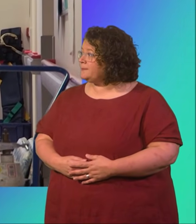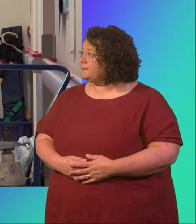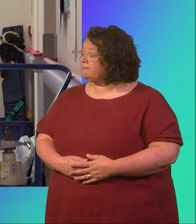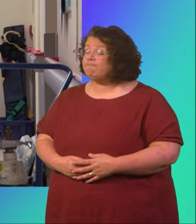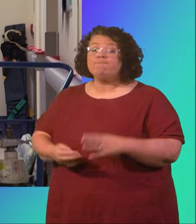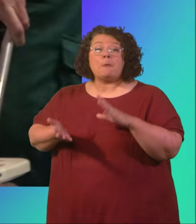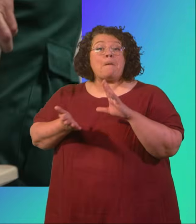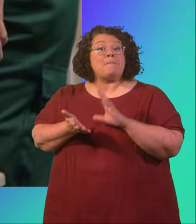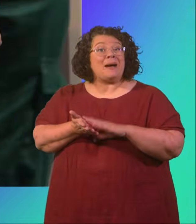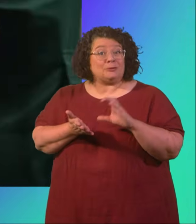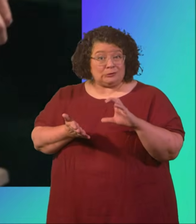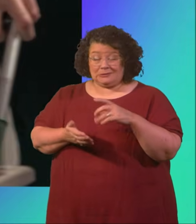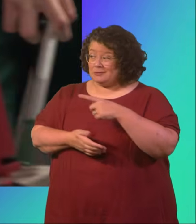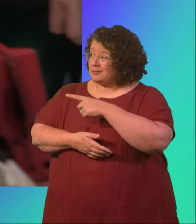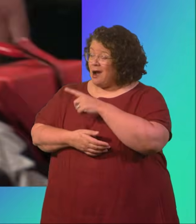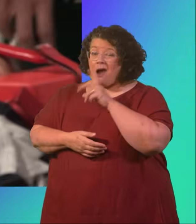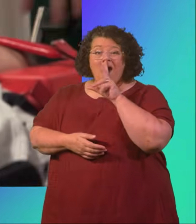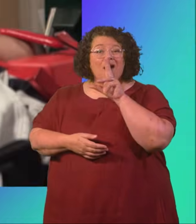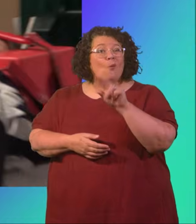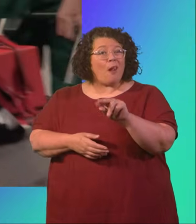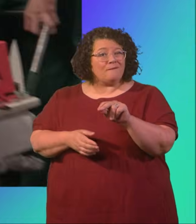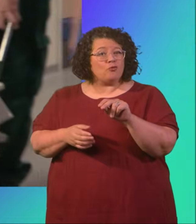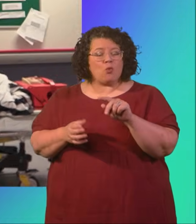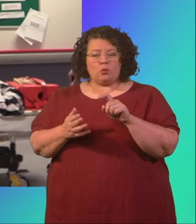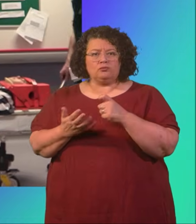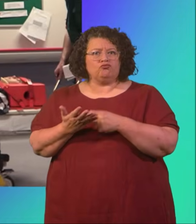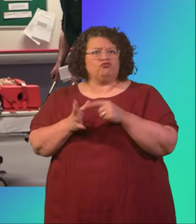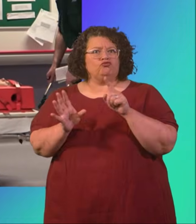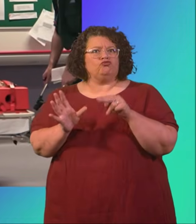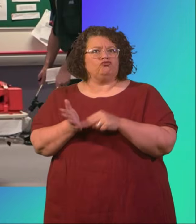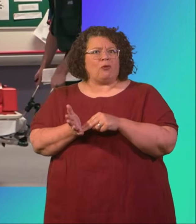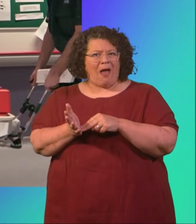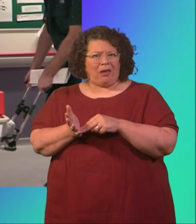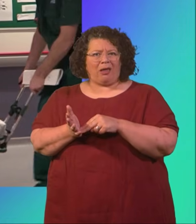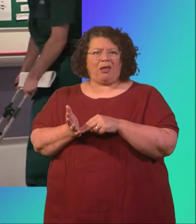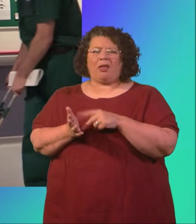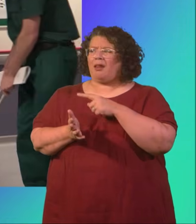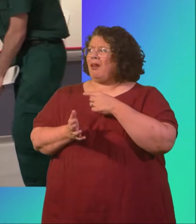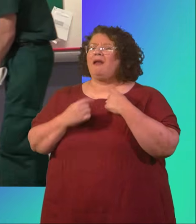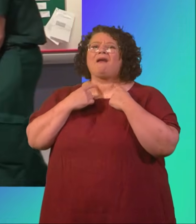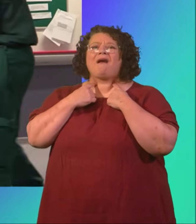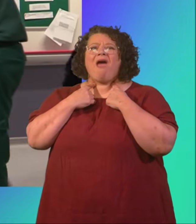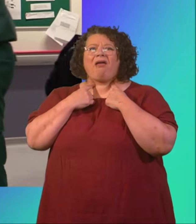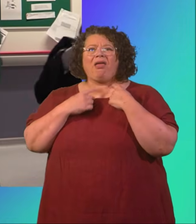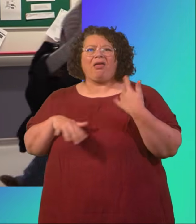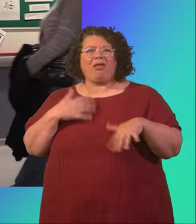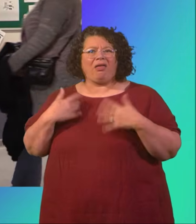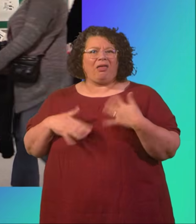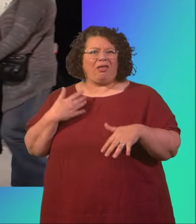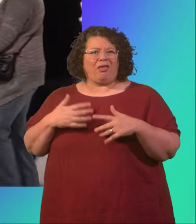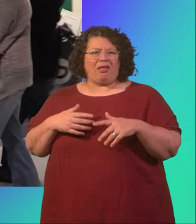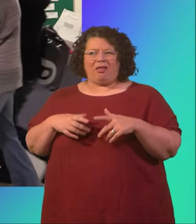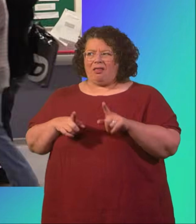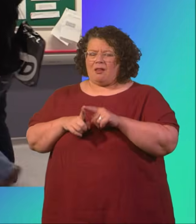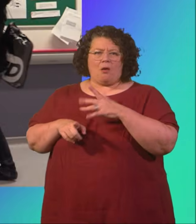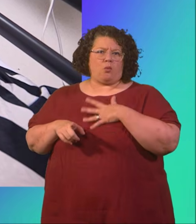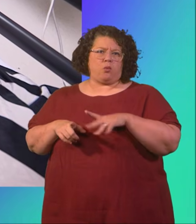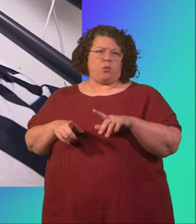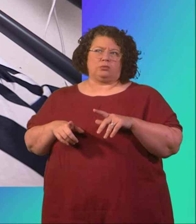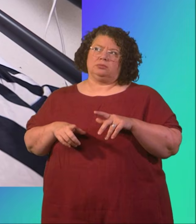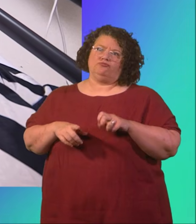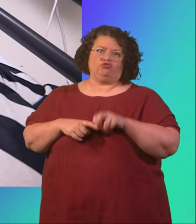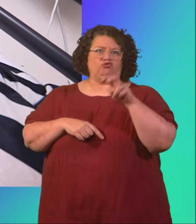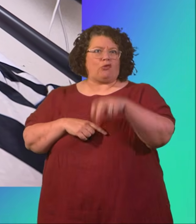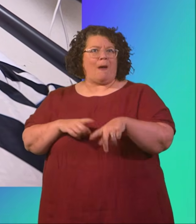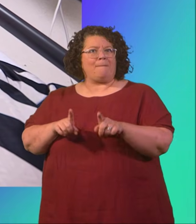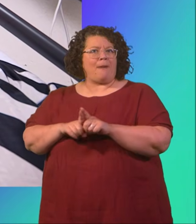In Manchester, 12-year-old Ryan has come in by ambulance with a nasty neck injury after an attempt to jump like James Bond went wrong.